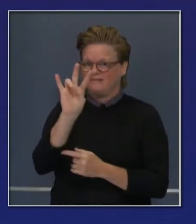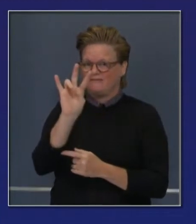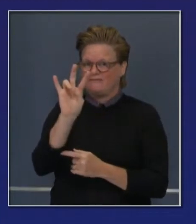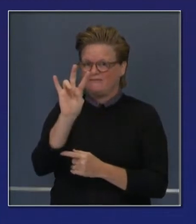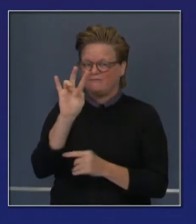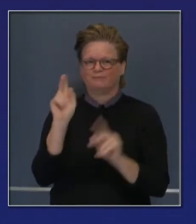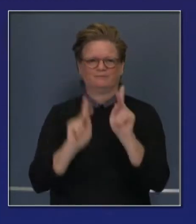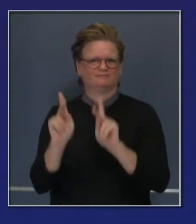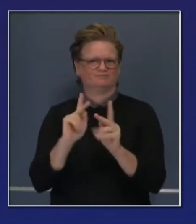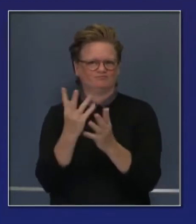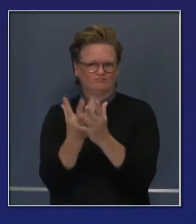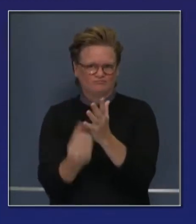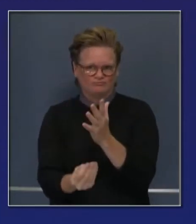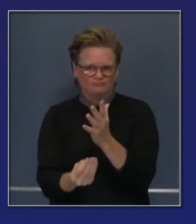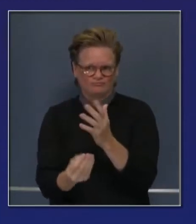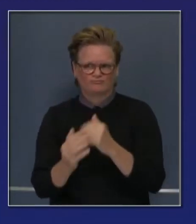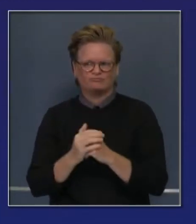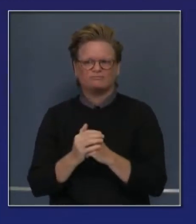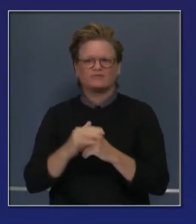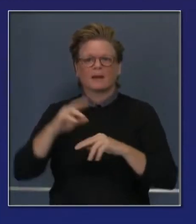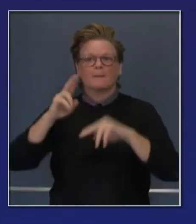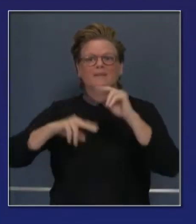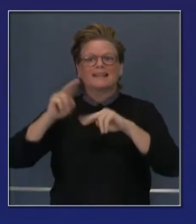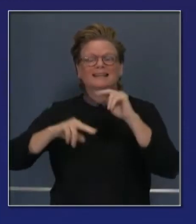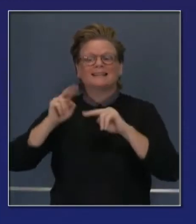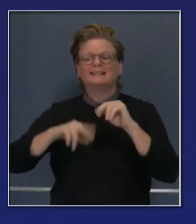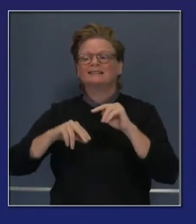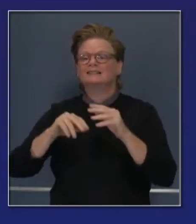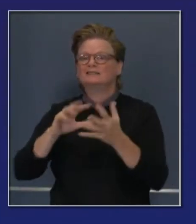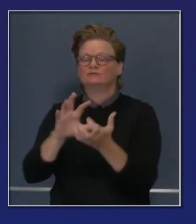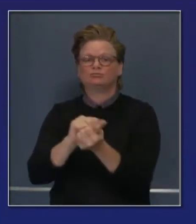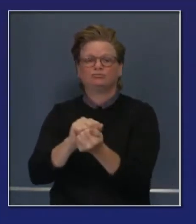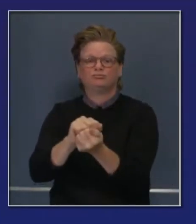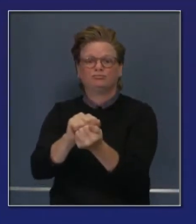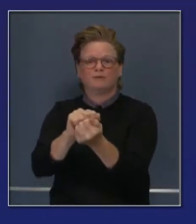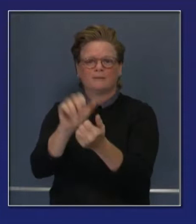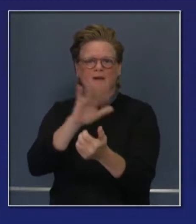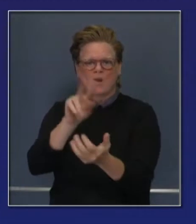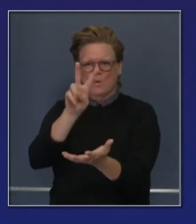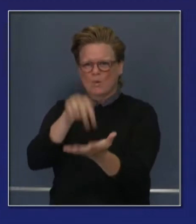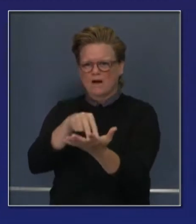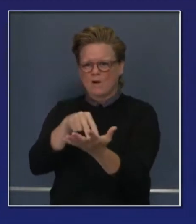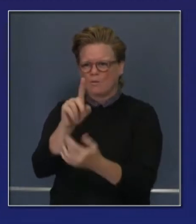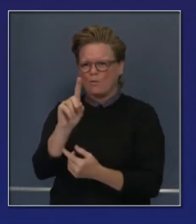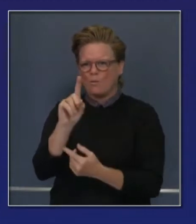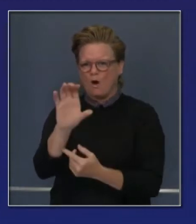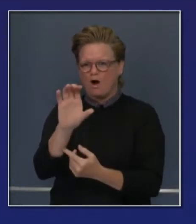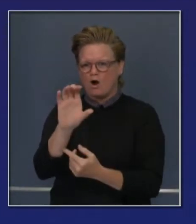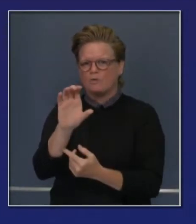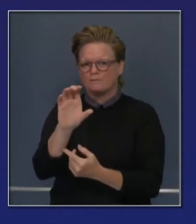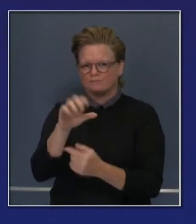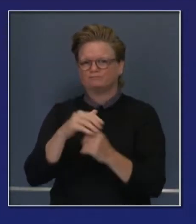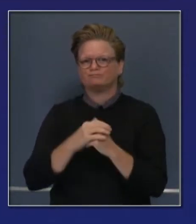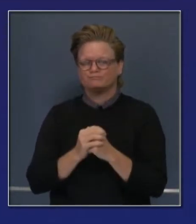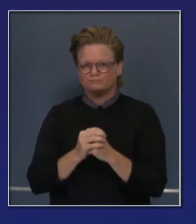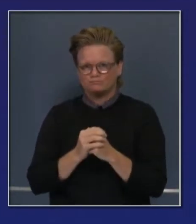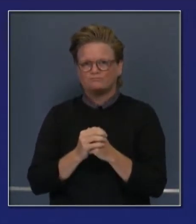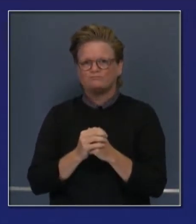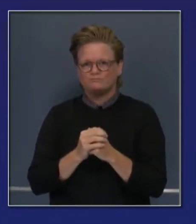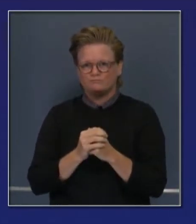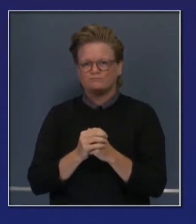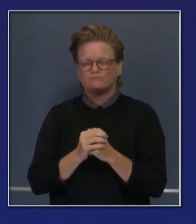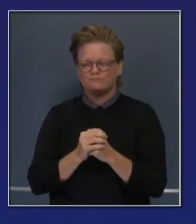structures that we have identified as destroyed. And I always caution, I did this on Wednesday, I'll do it